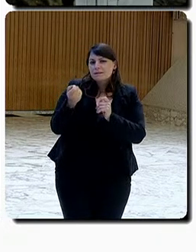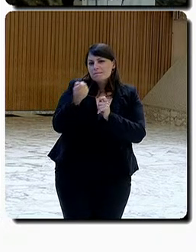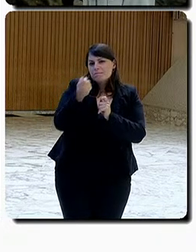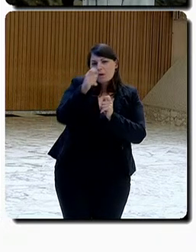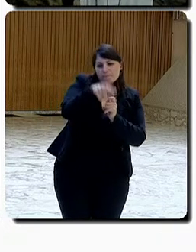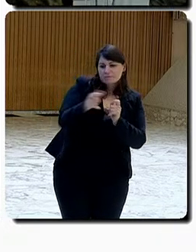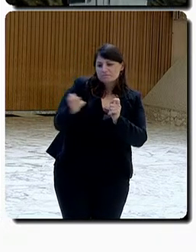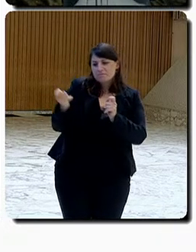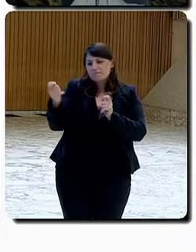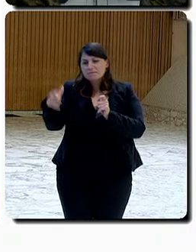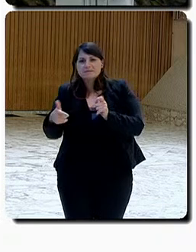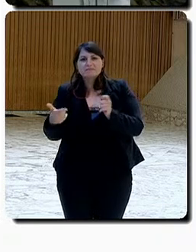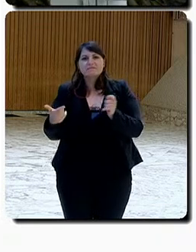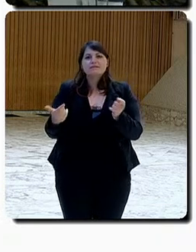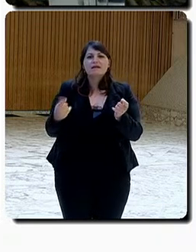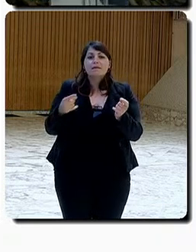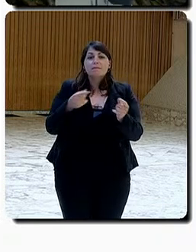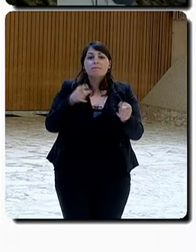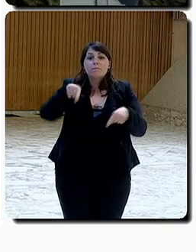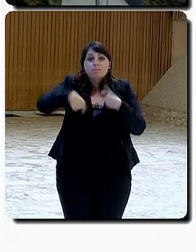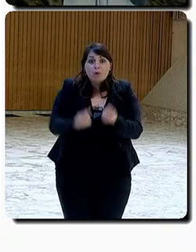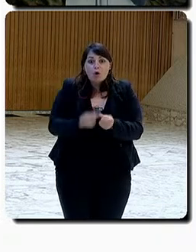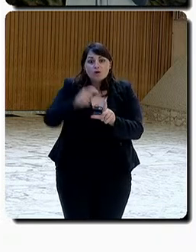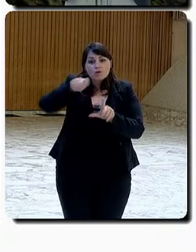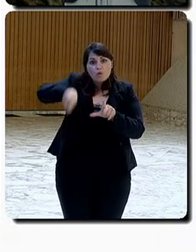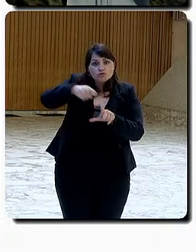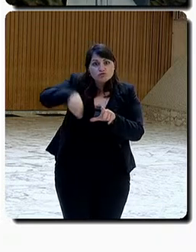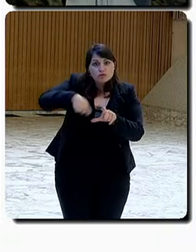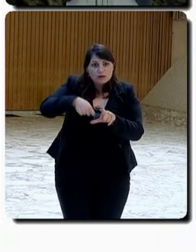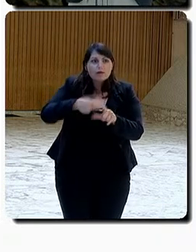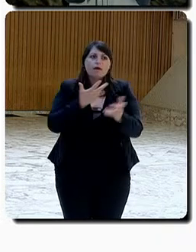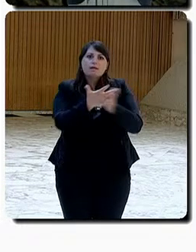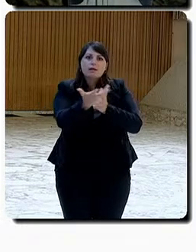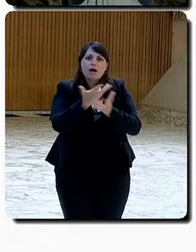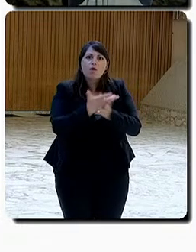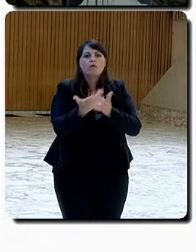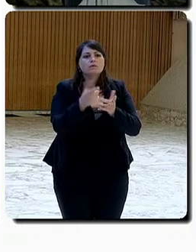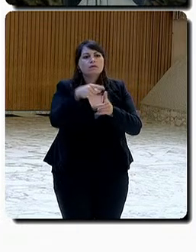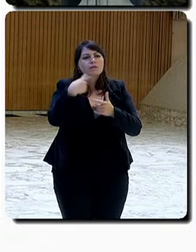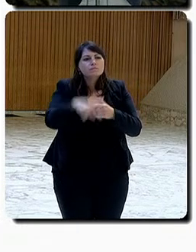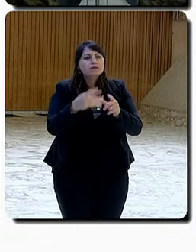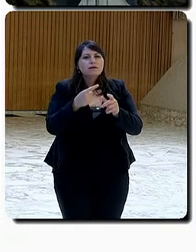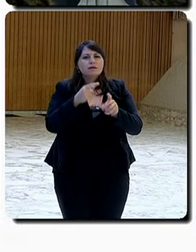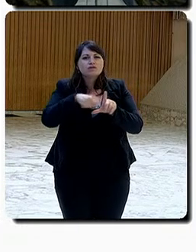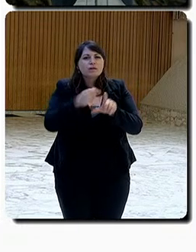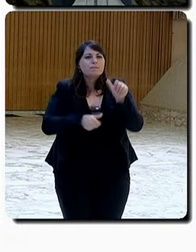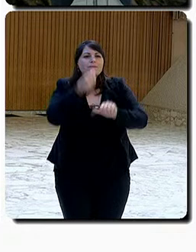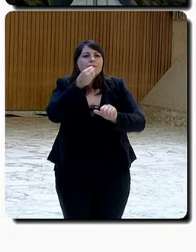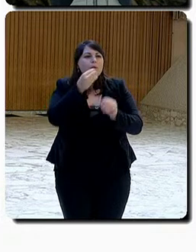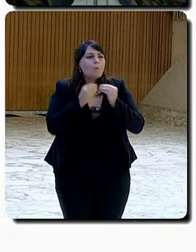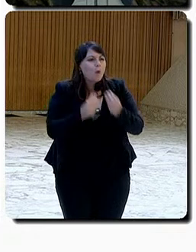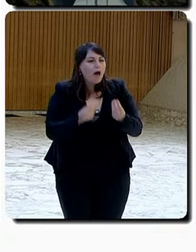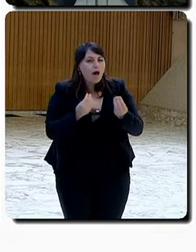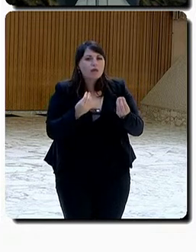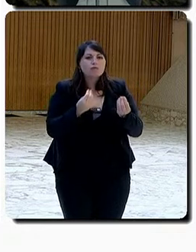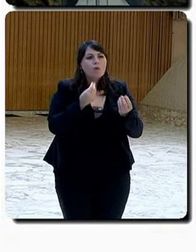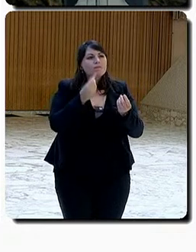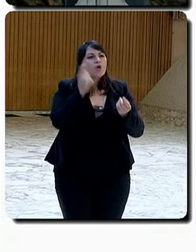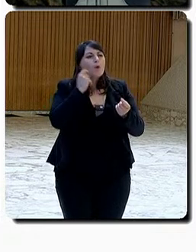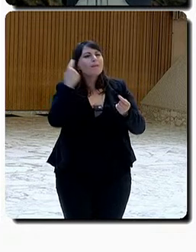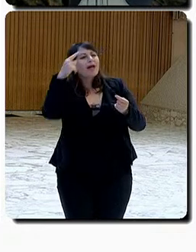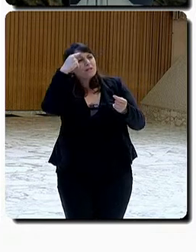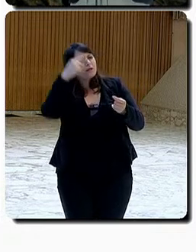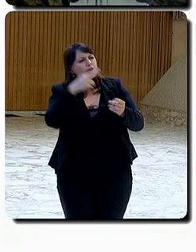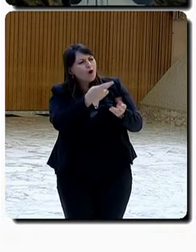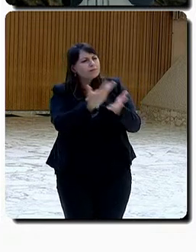tell the story that goes with the recipe, a feast, a wedding, a birthday, or no special event at all, but something you just love